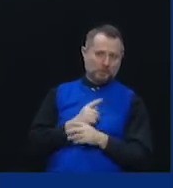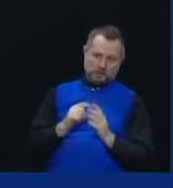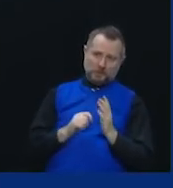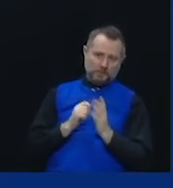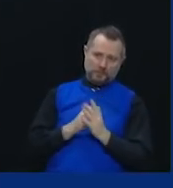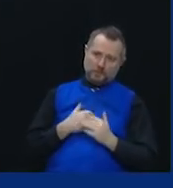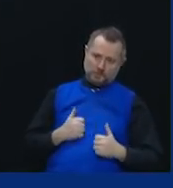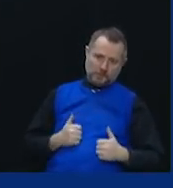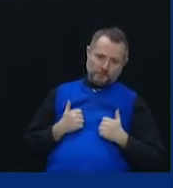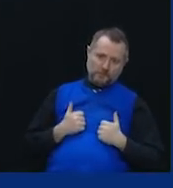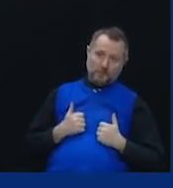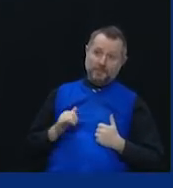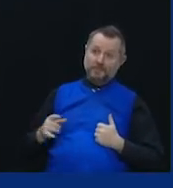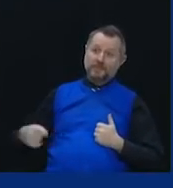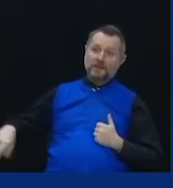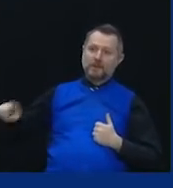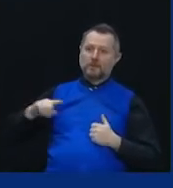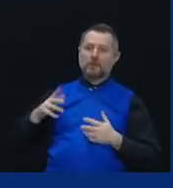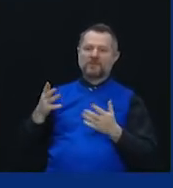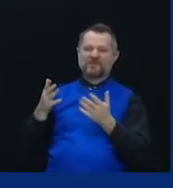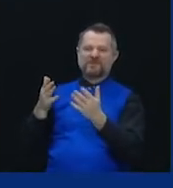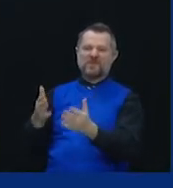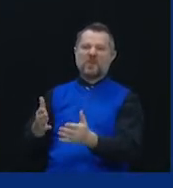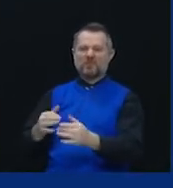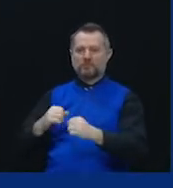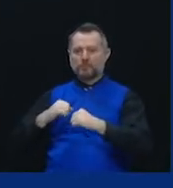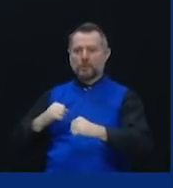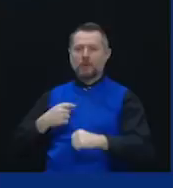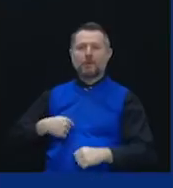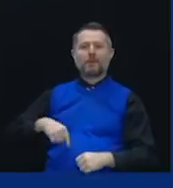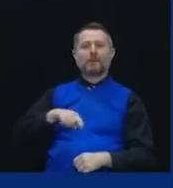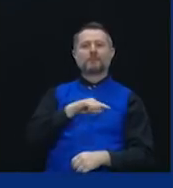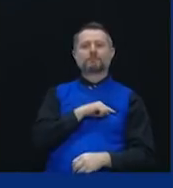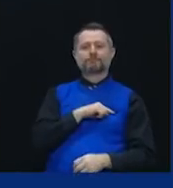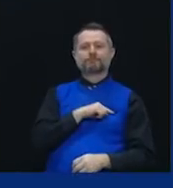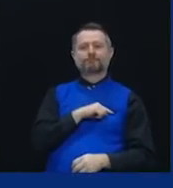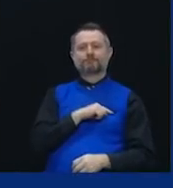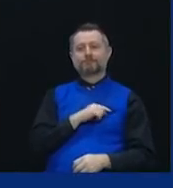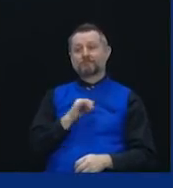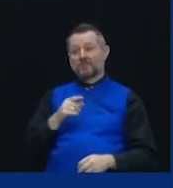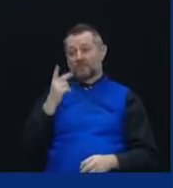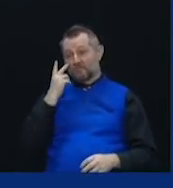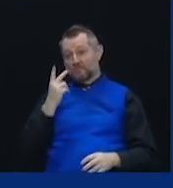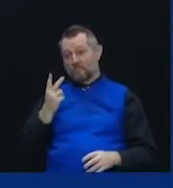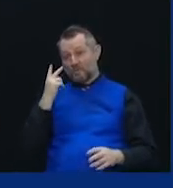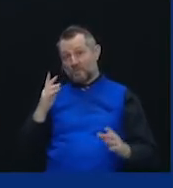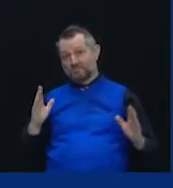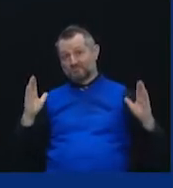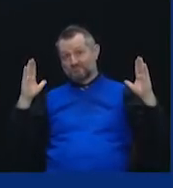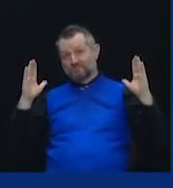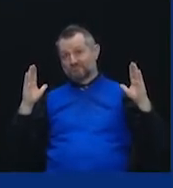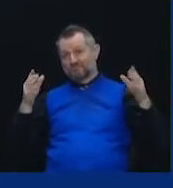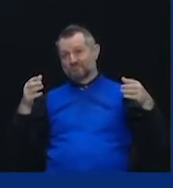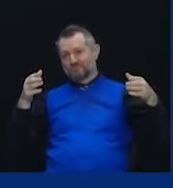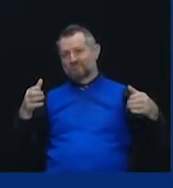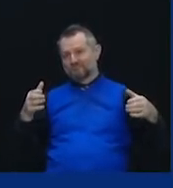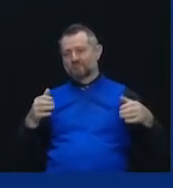were there for us. So, you know, this memorial is about making sure that we remember